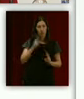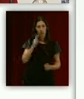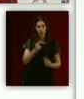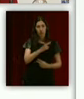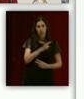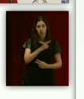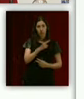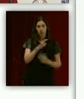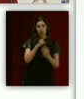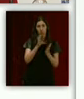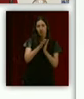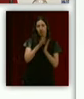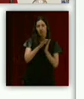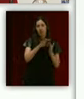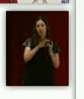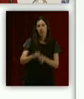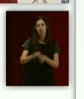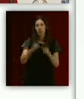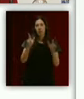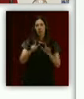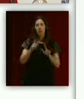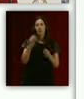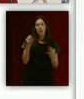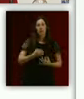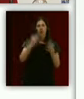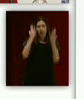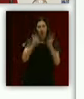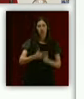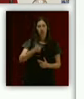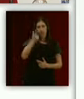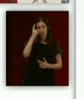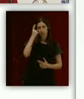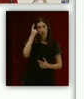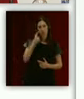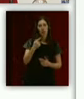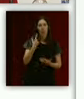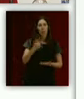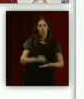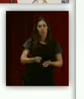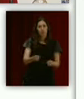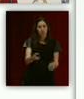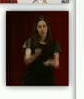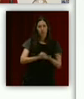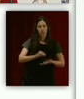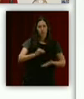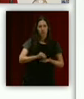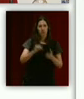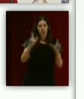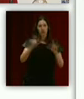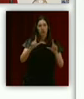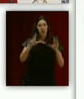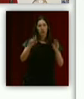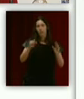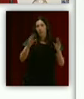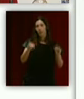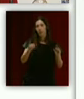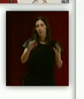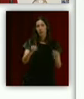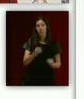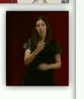TV and to access its control menu, we would focus on the TV image, and mentally we would have to count how